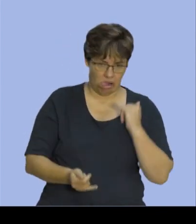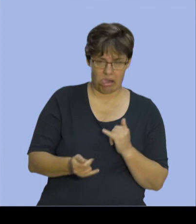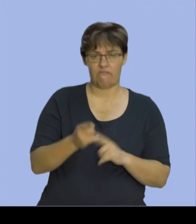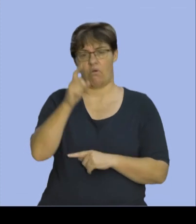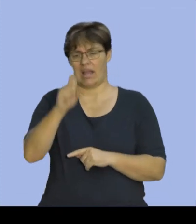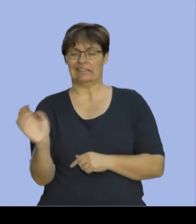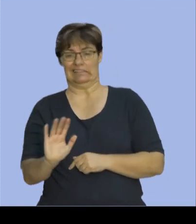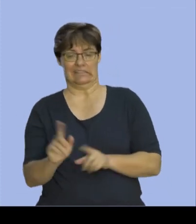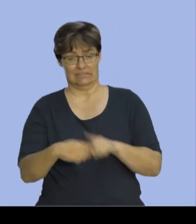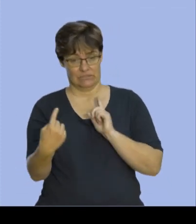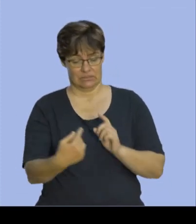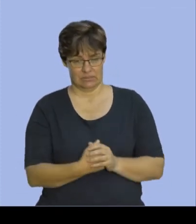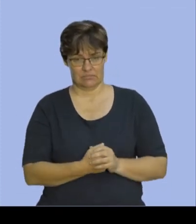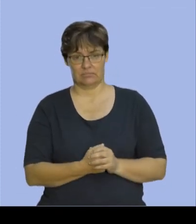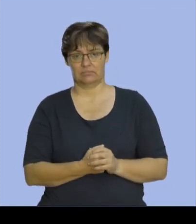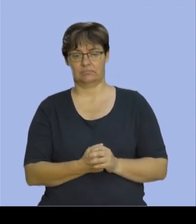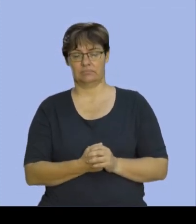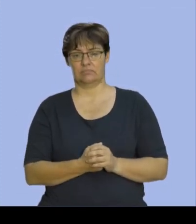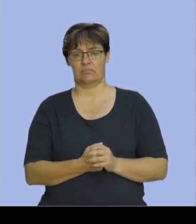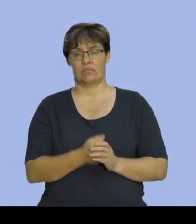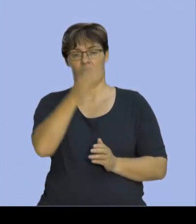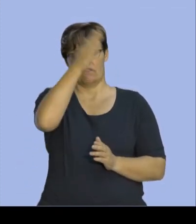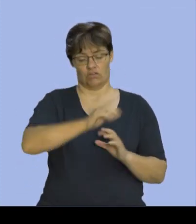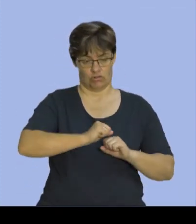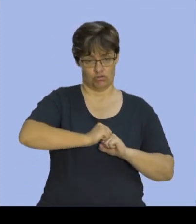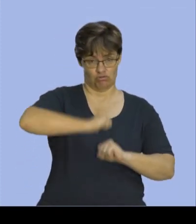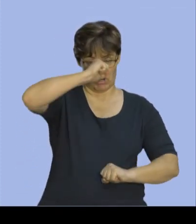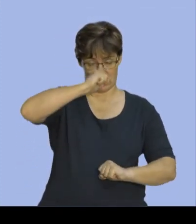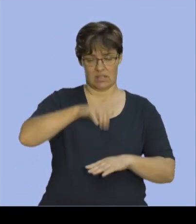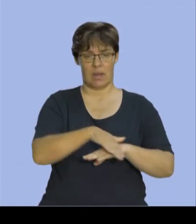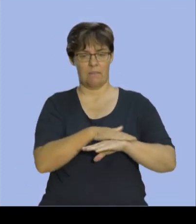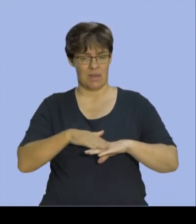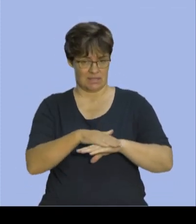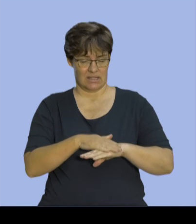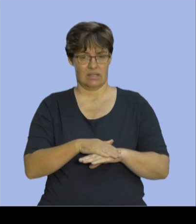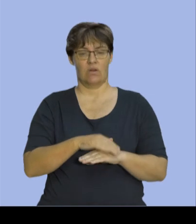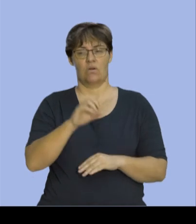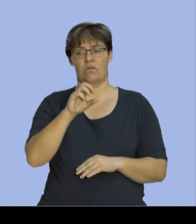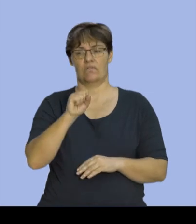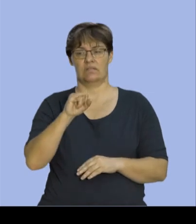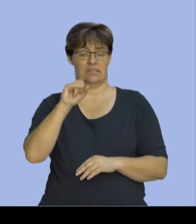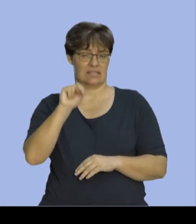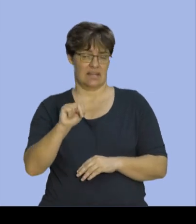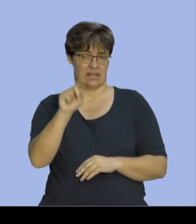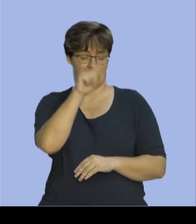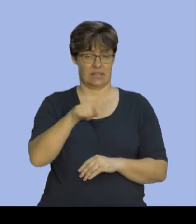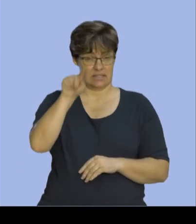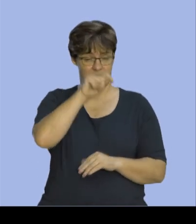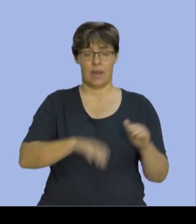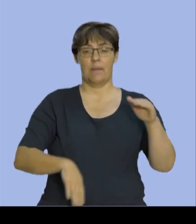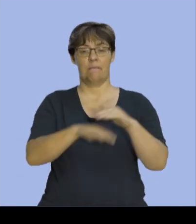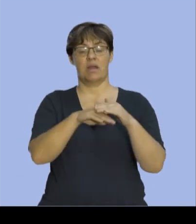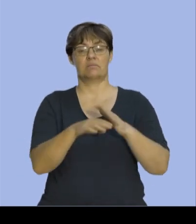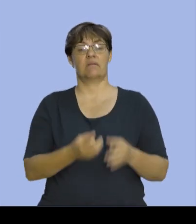x. Vertical stretch of basic graph, you know, sine theta, and the maximum value here